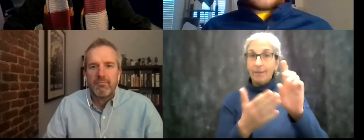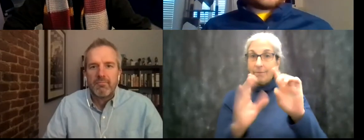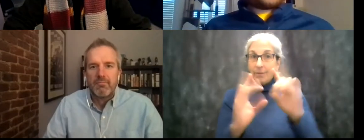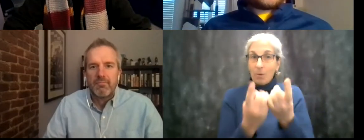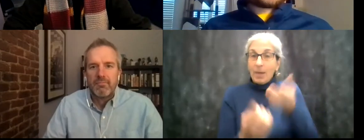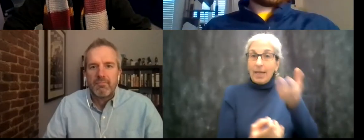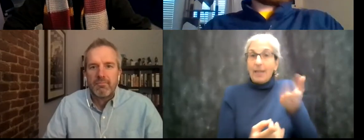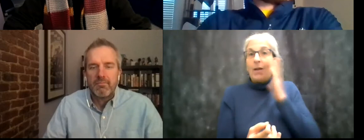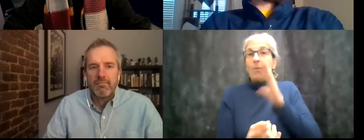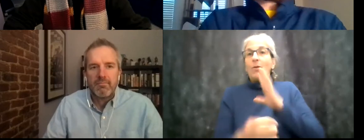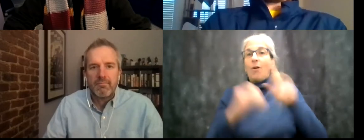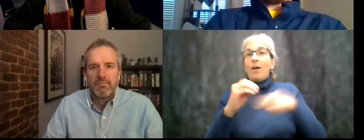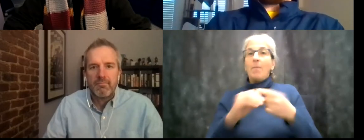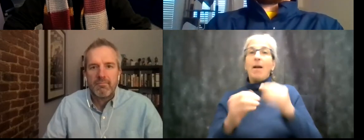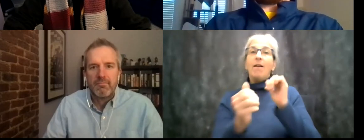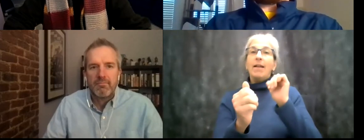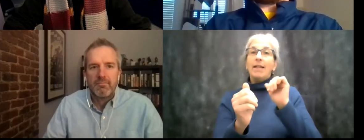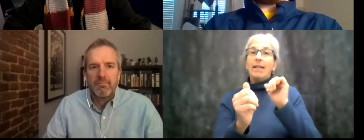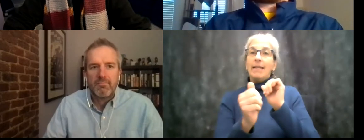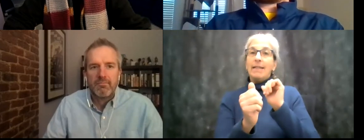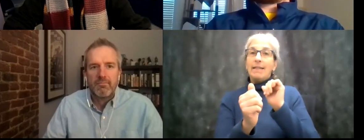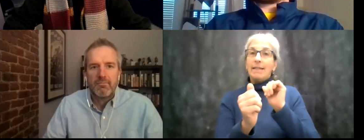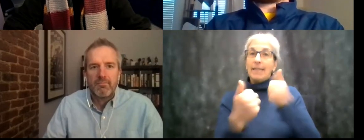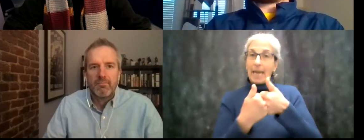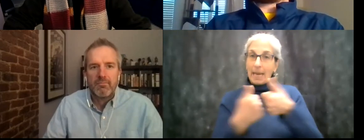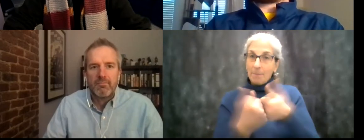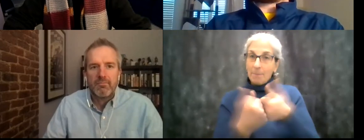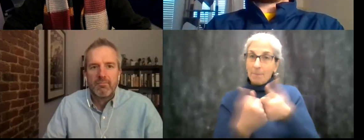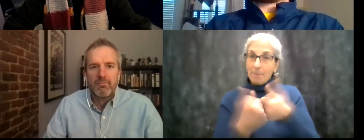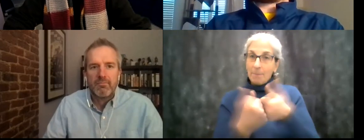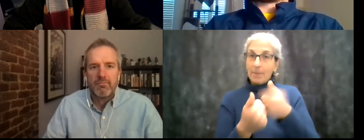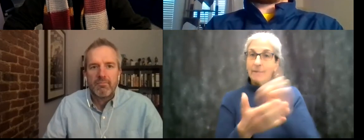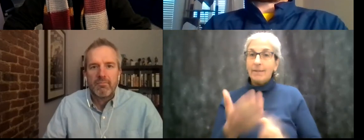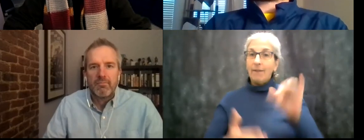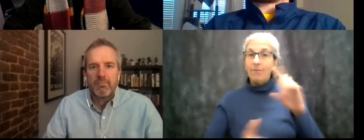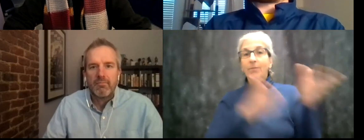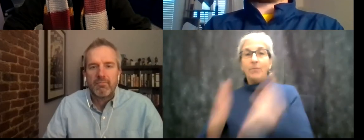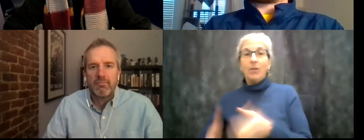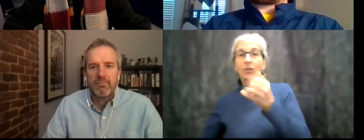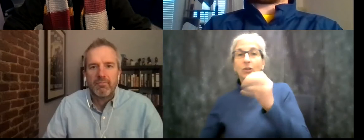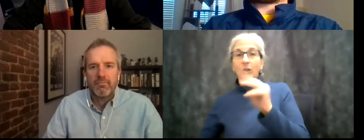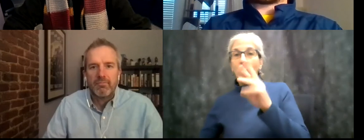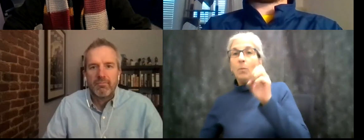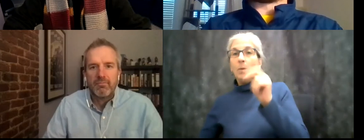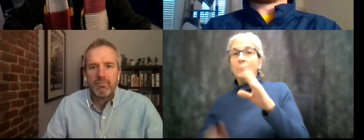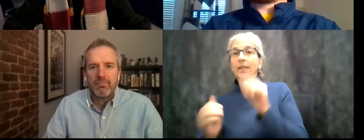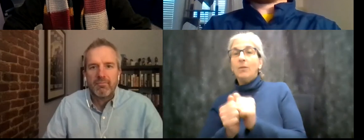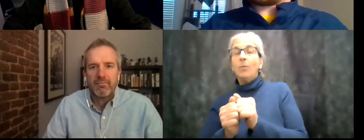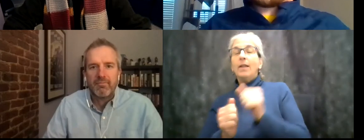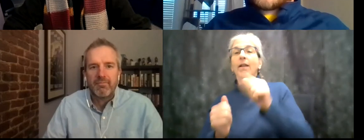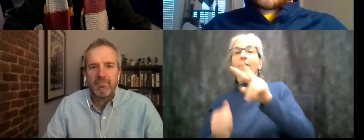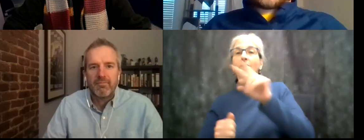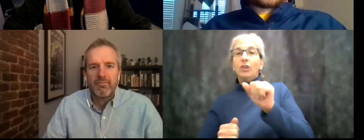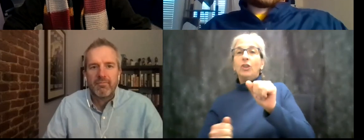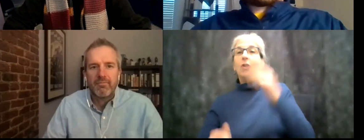gaming design field. And I will also be interviewing Jim Wilson with the Virginia Restaurant, Lodging, and Travel Association. And he